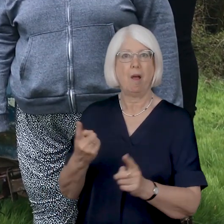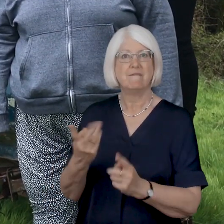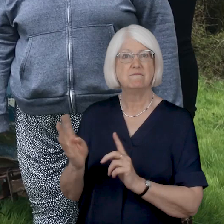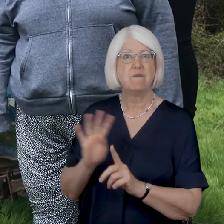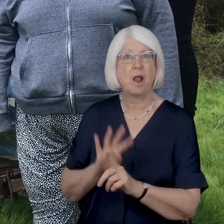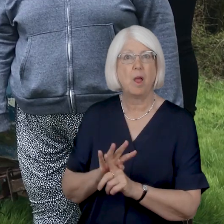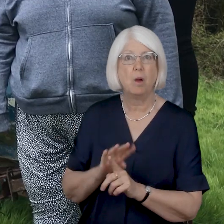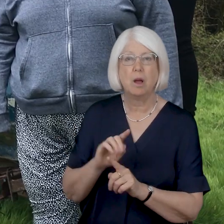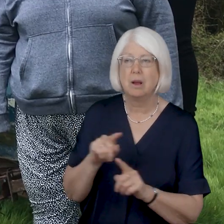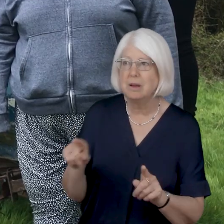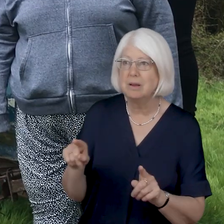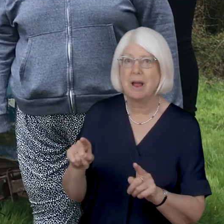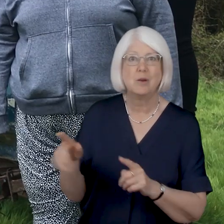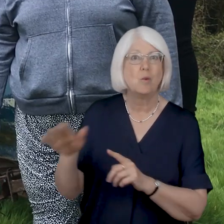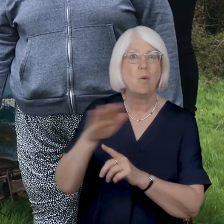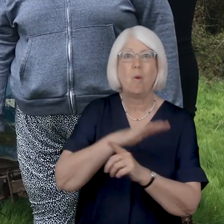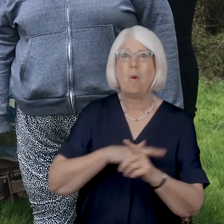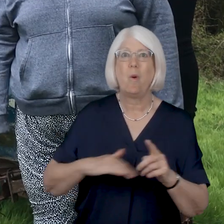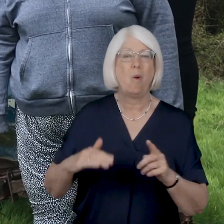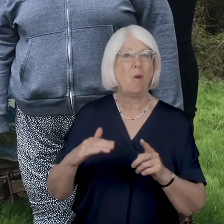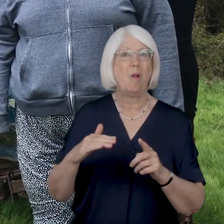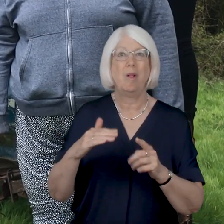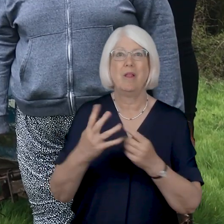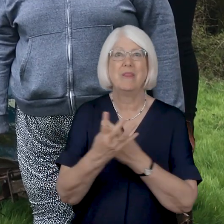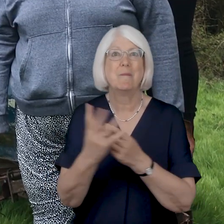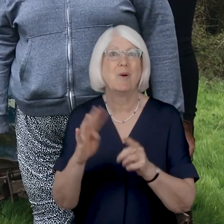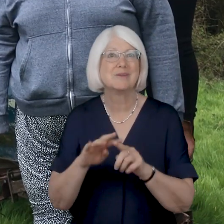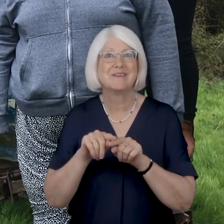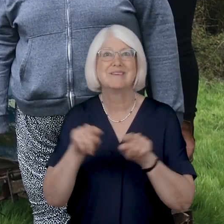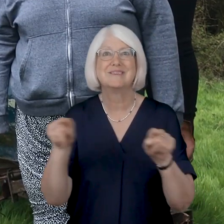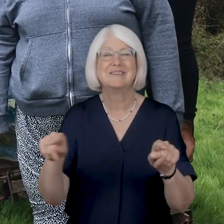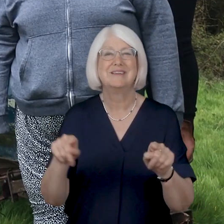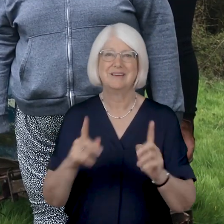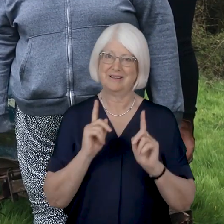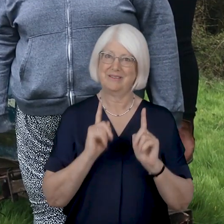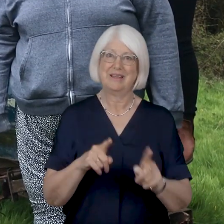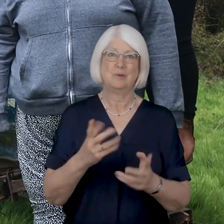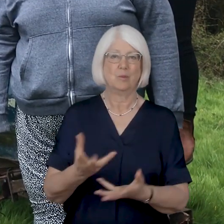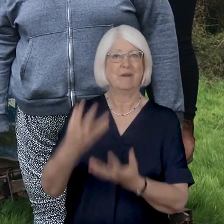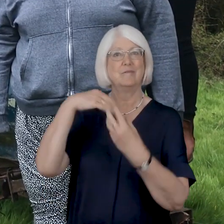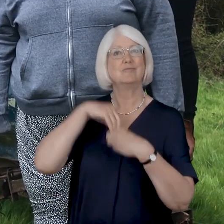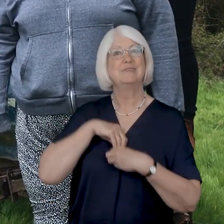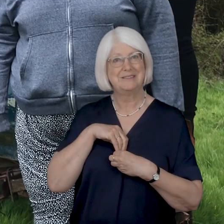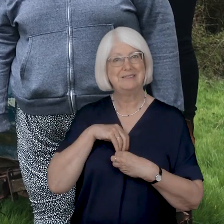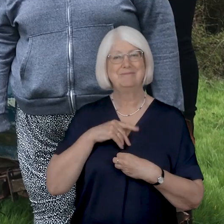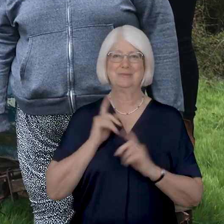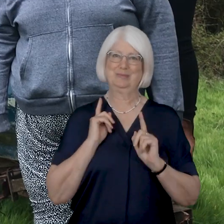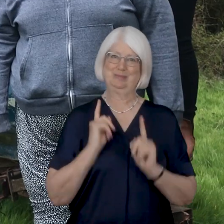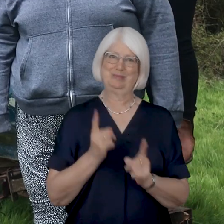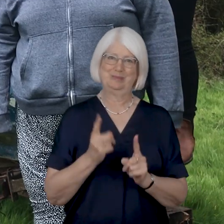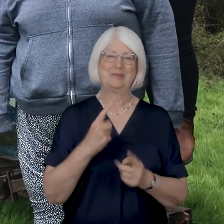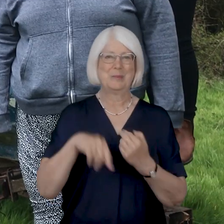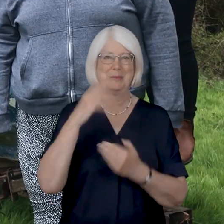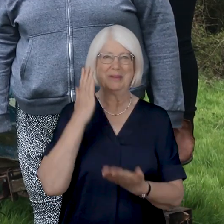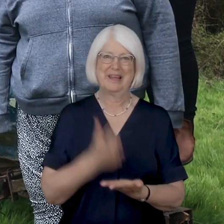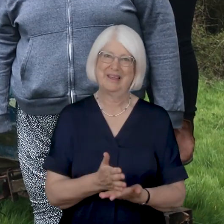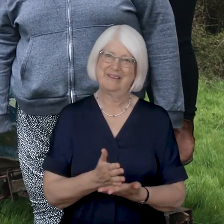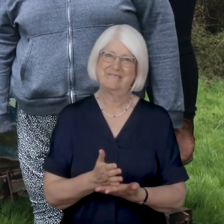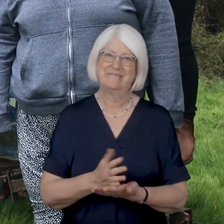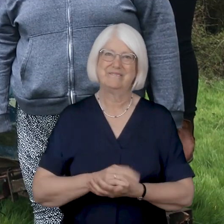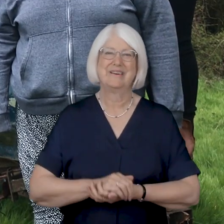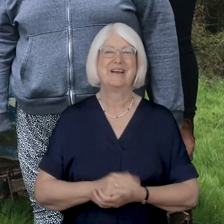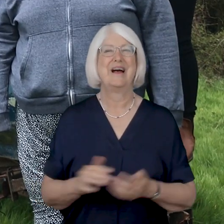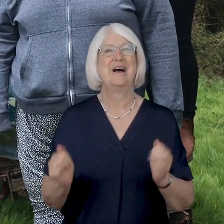his followers and to all the apostles. This we have received, and this we